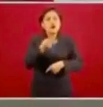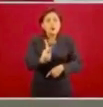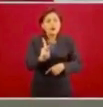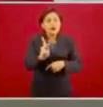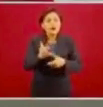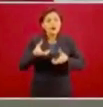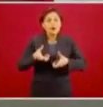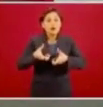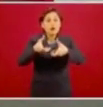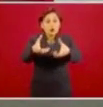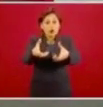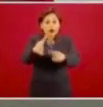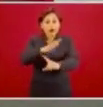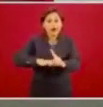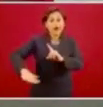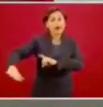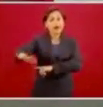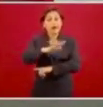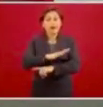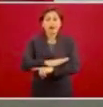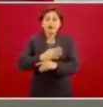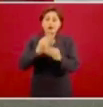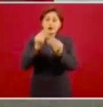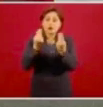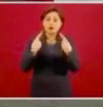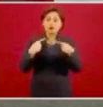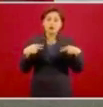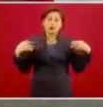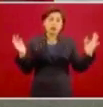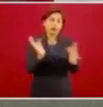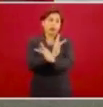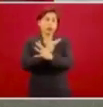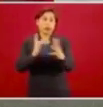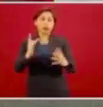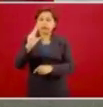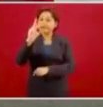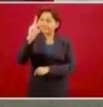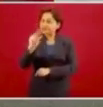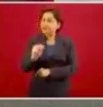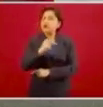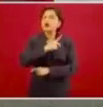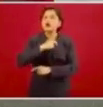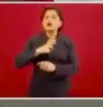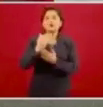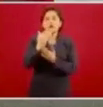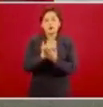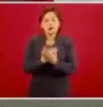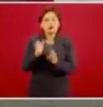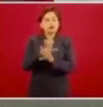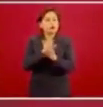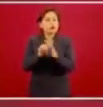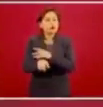A very useful measure is to reduce the number of people who are daily